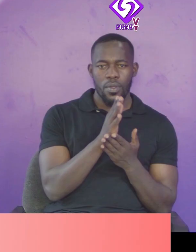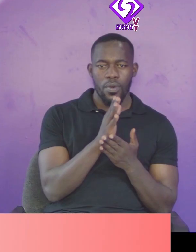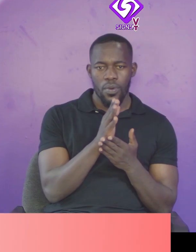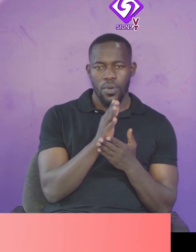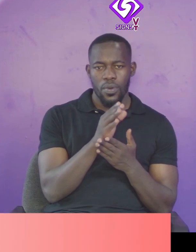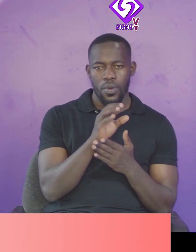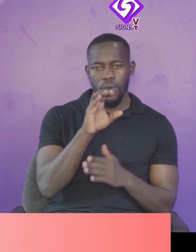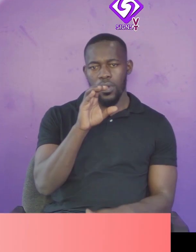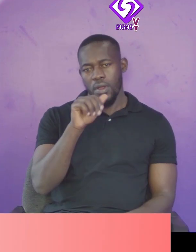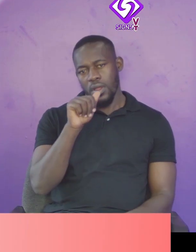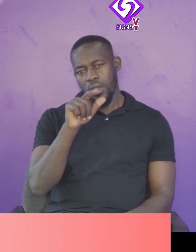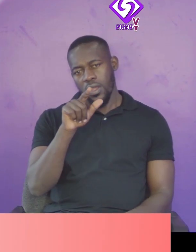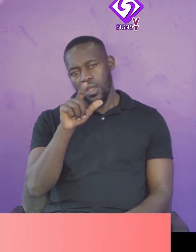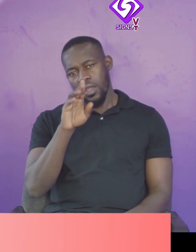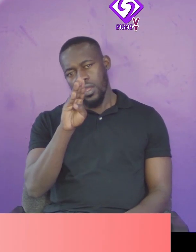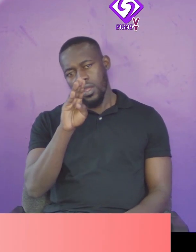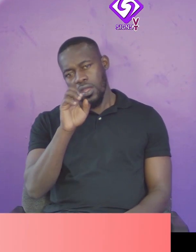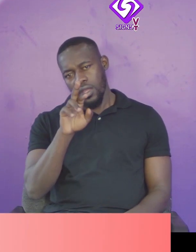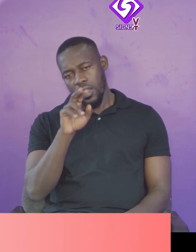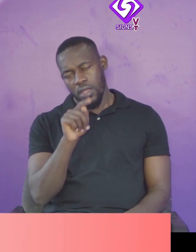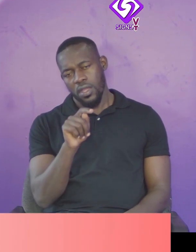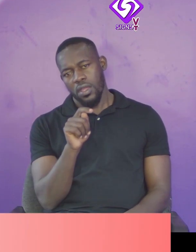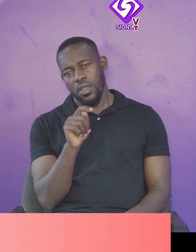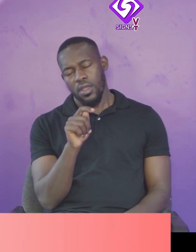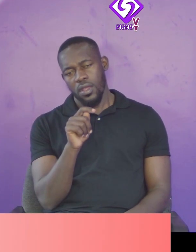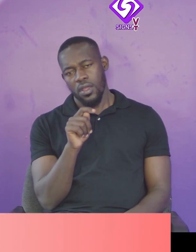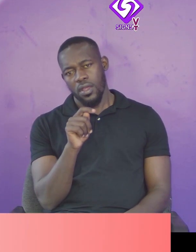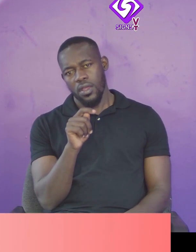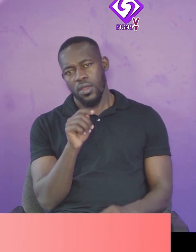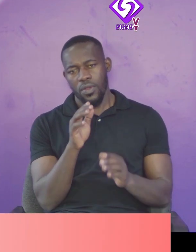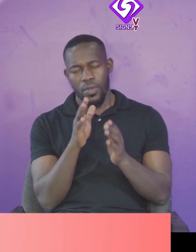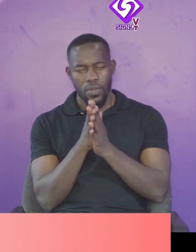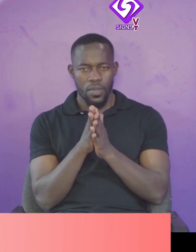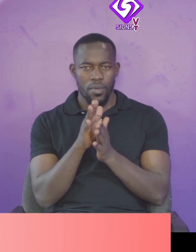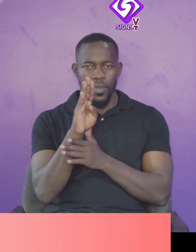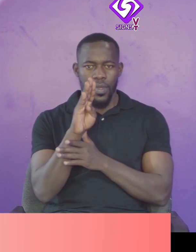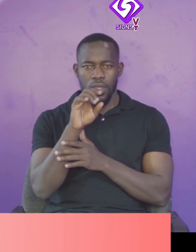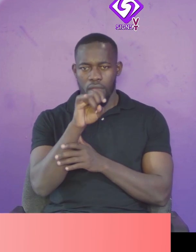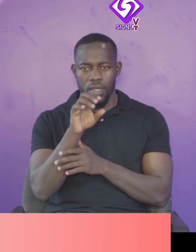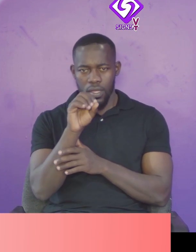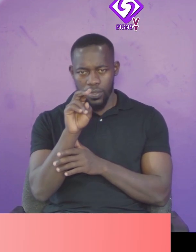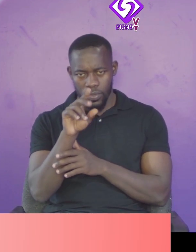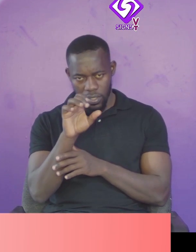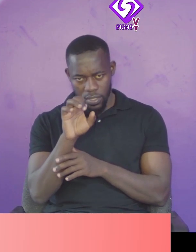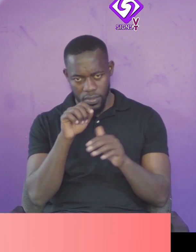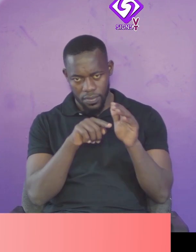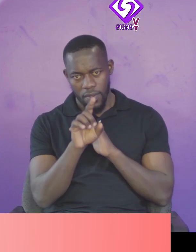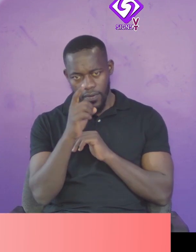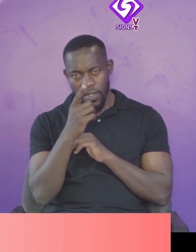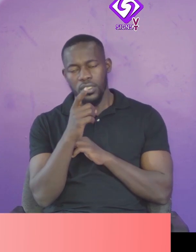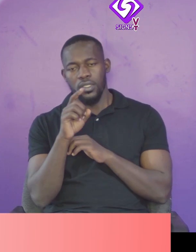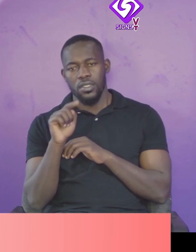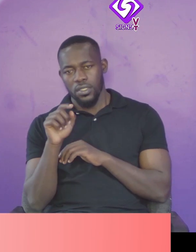Calvert-Lewin and Tanaka together with Bijoel. who scored the first goal, Tanaka the second,